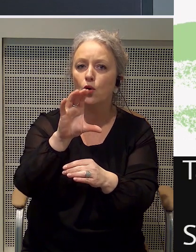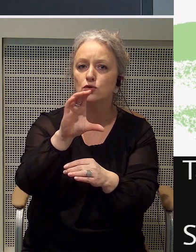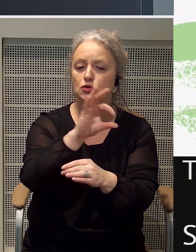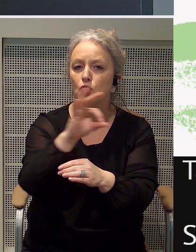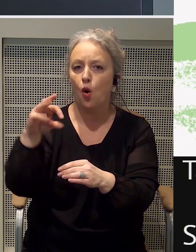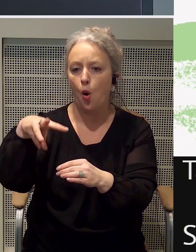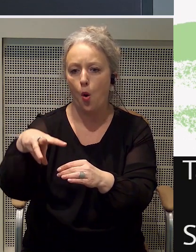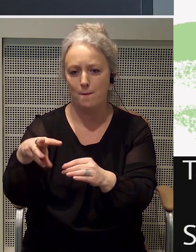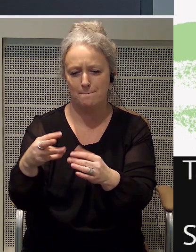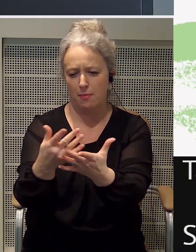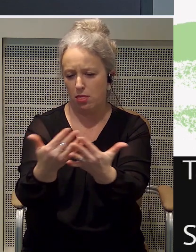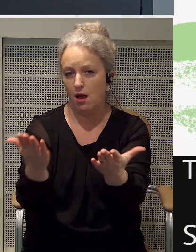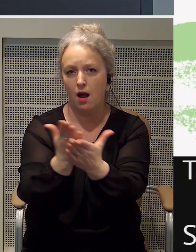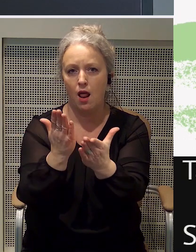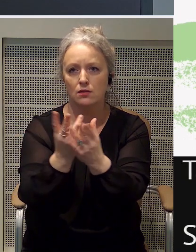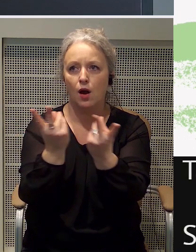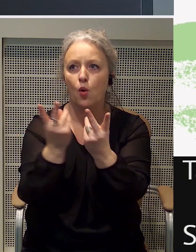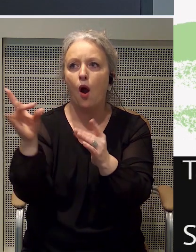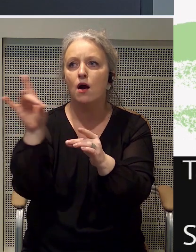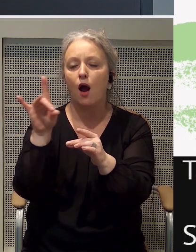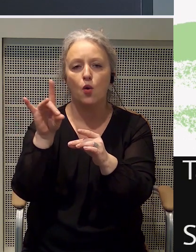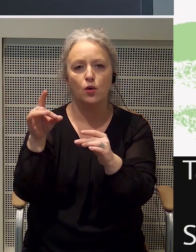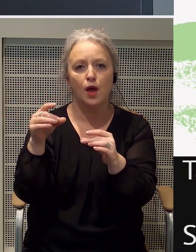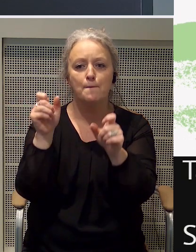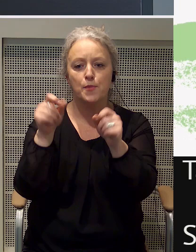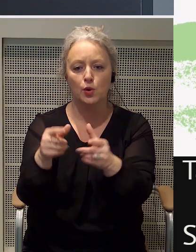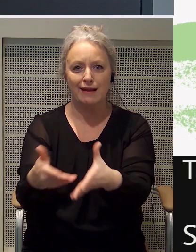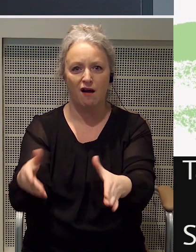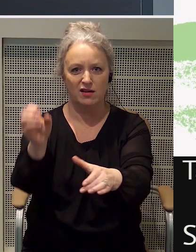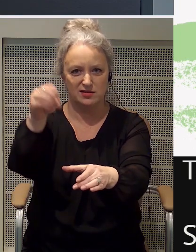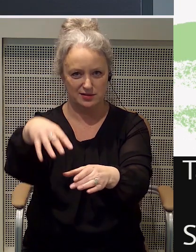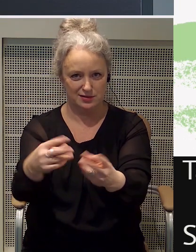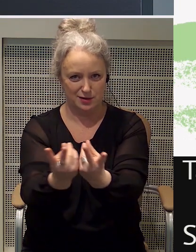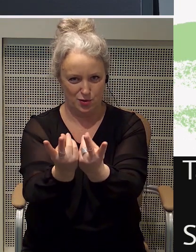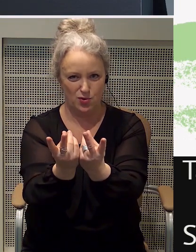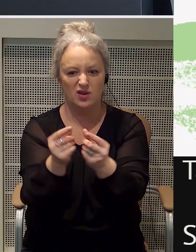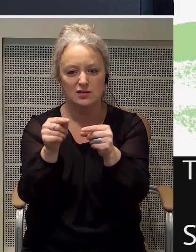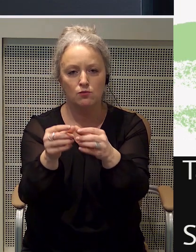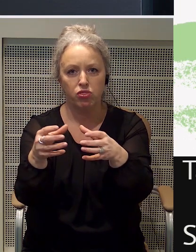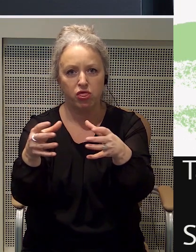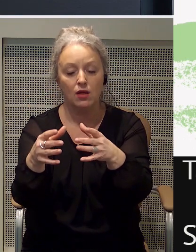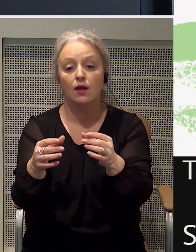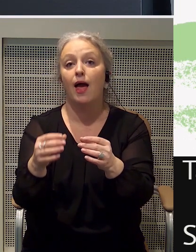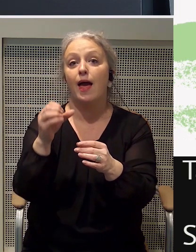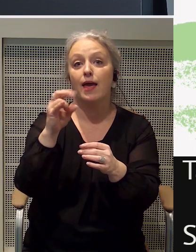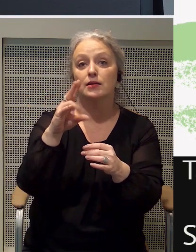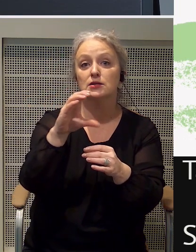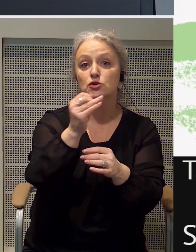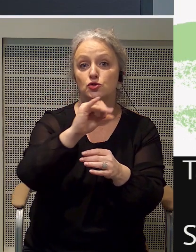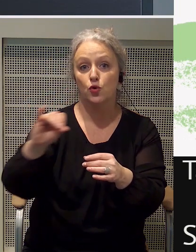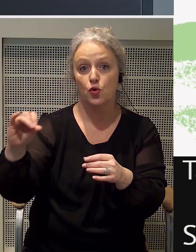syndrome? And this is basically because of the processes in